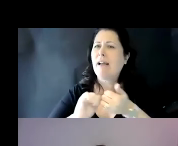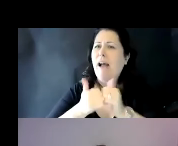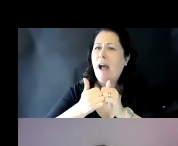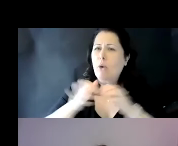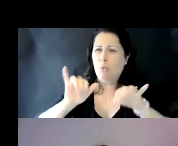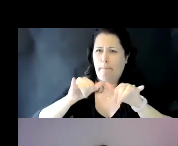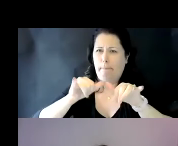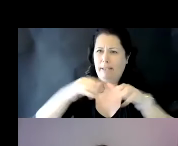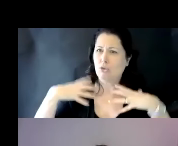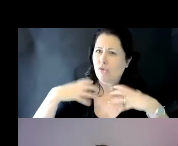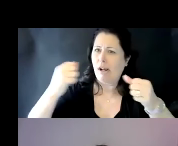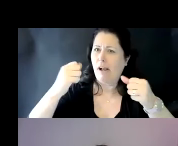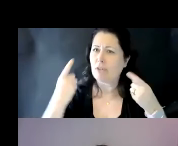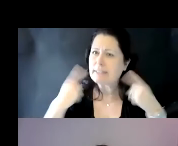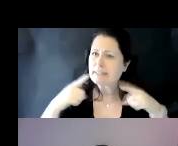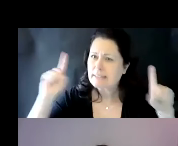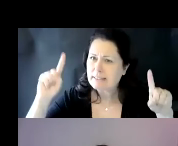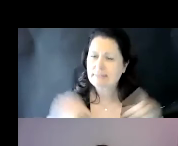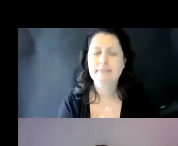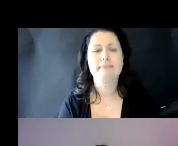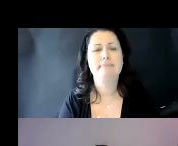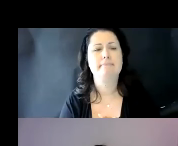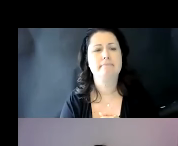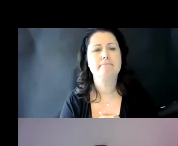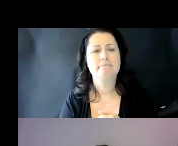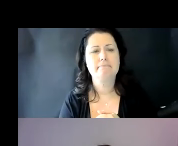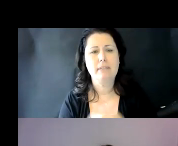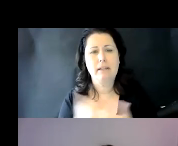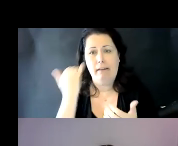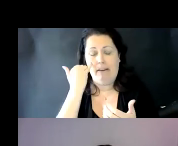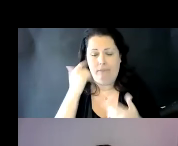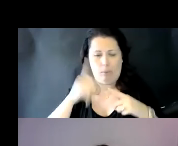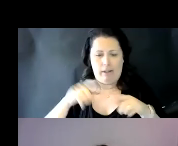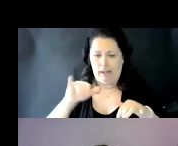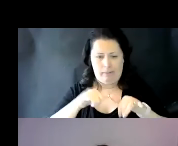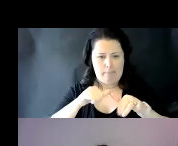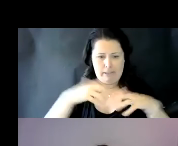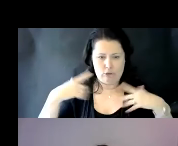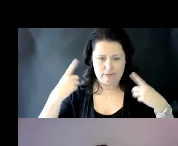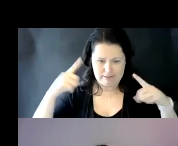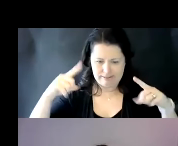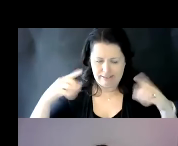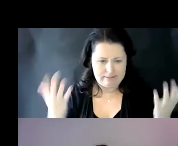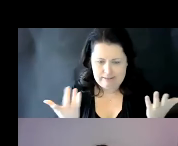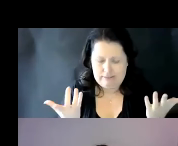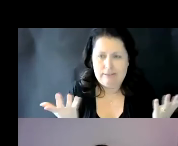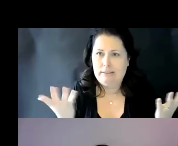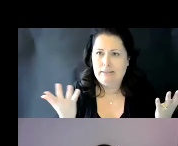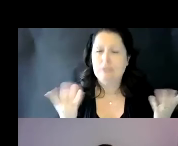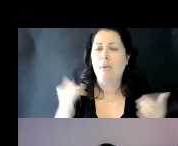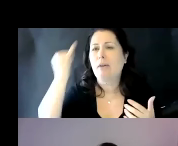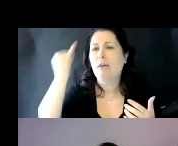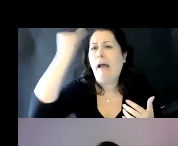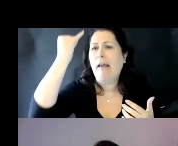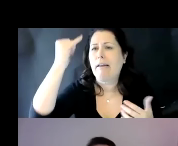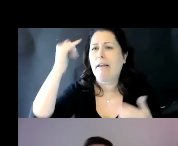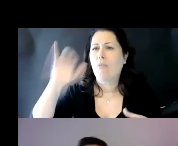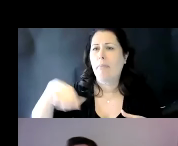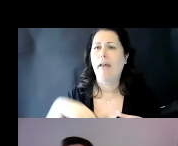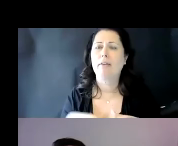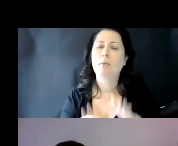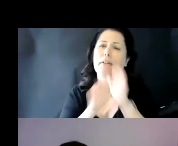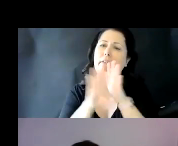actually assess what treatment services were doing if there was no way of measuring recovery? So that's where the idea came from. We thought we would